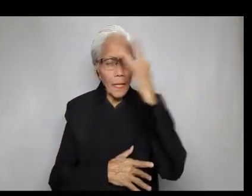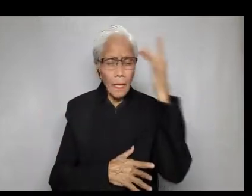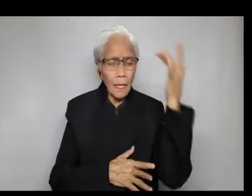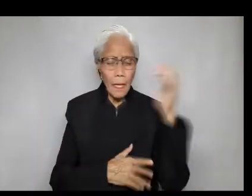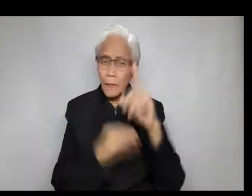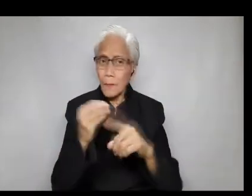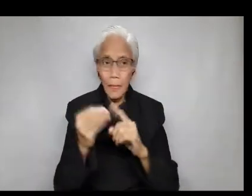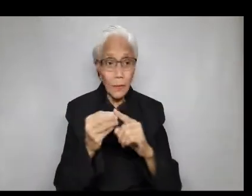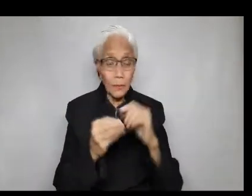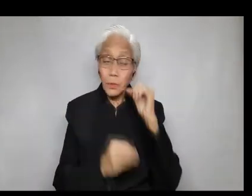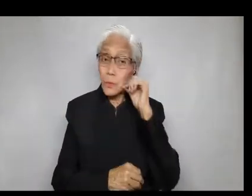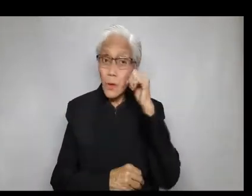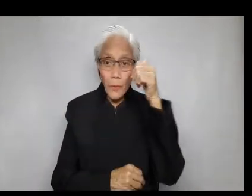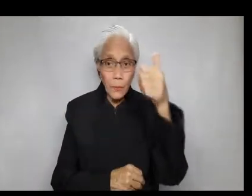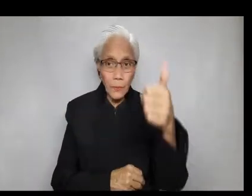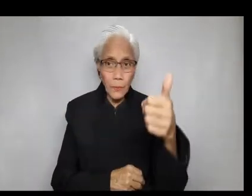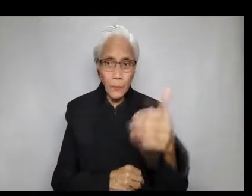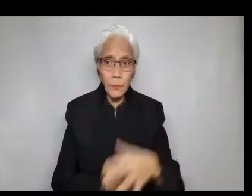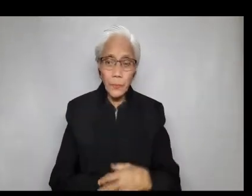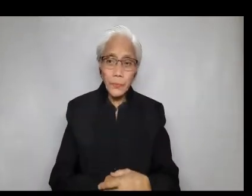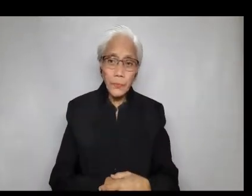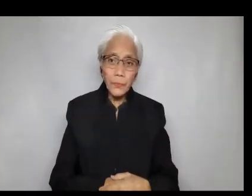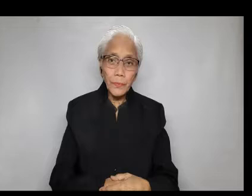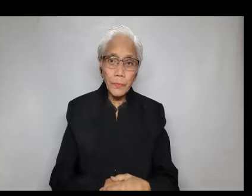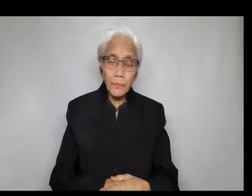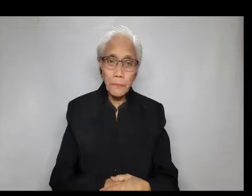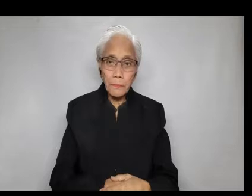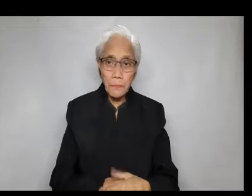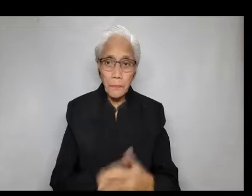don't forget about tomorrow.